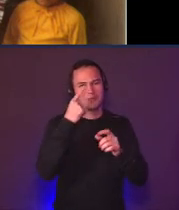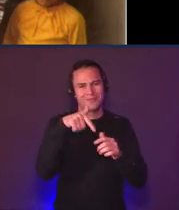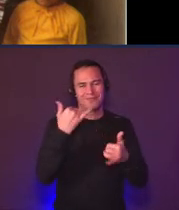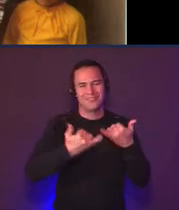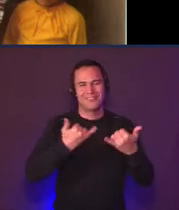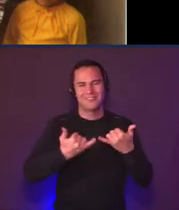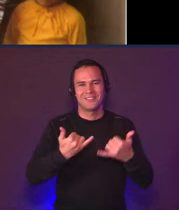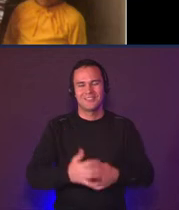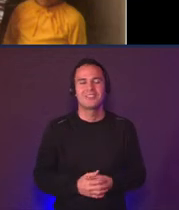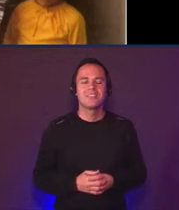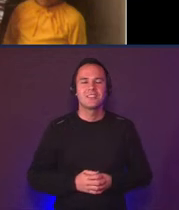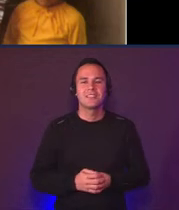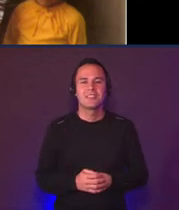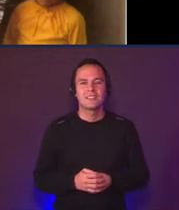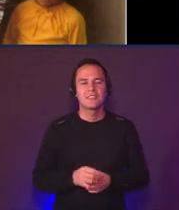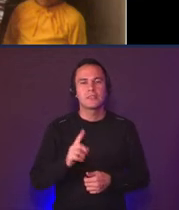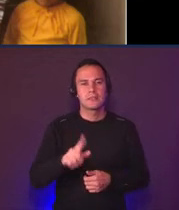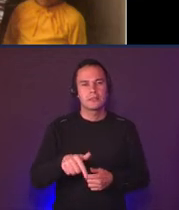1 for $5, 2 for $10.